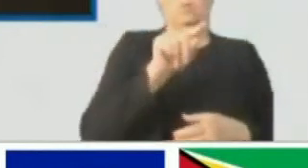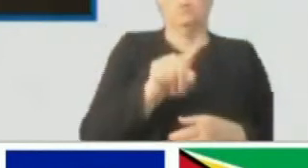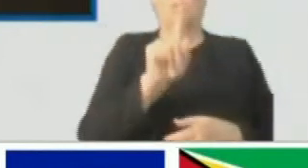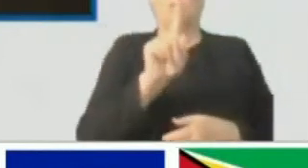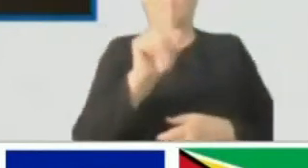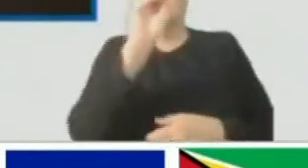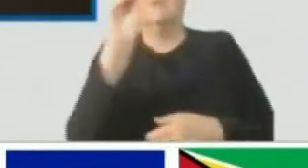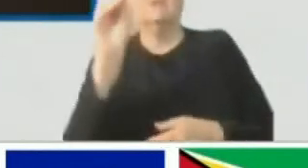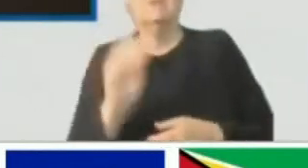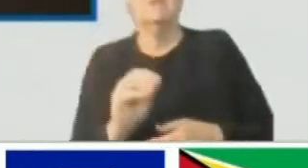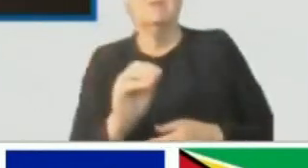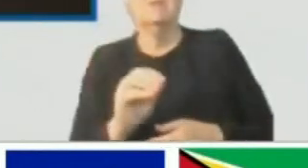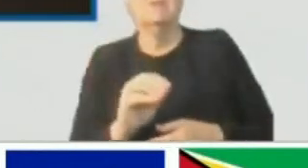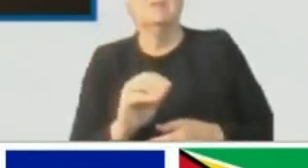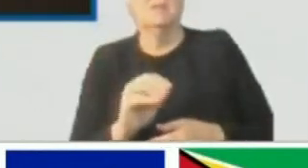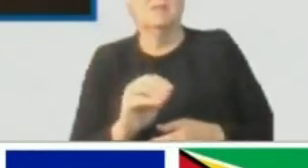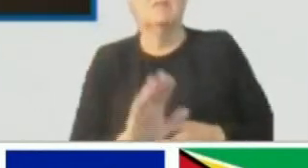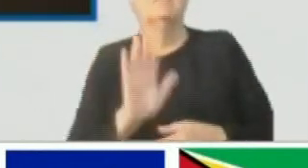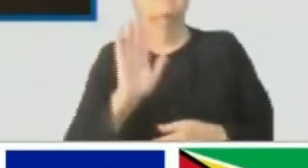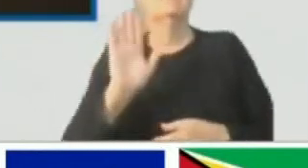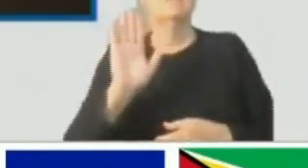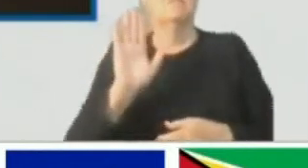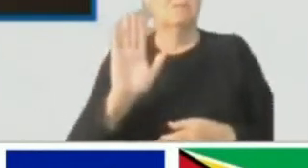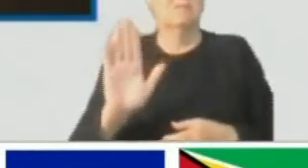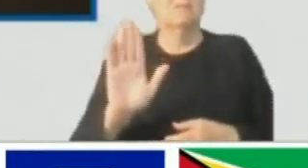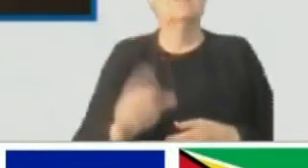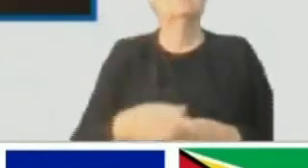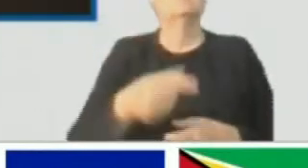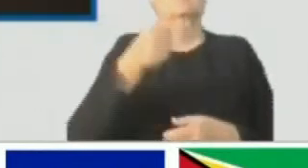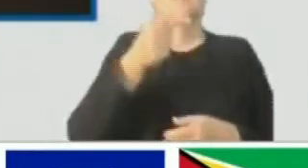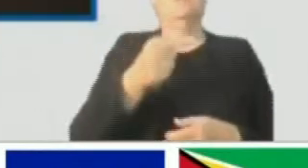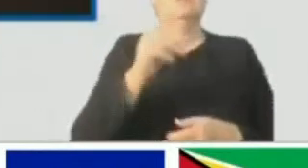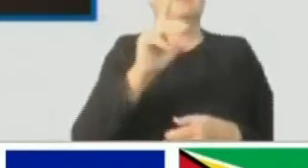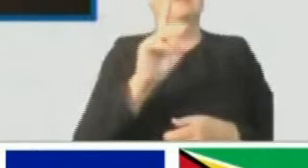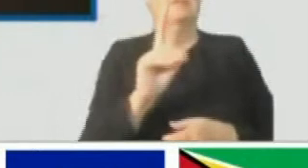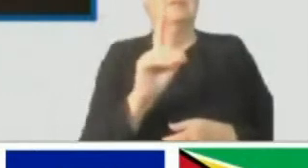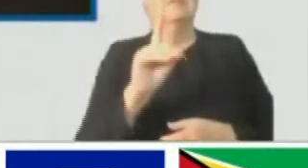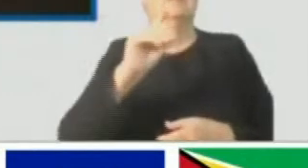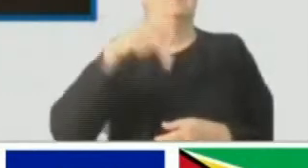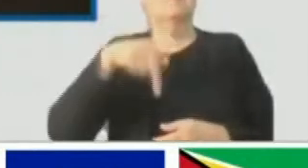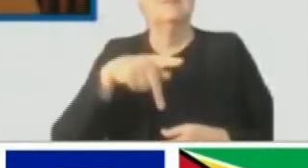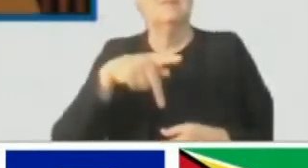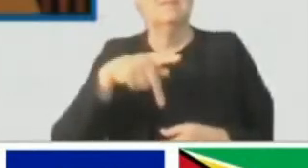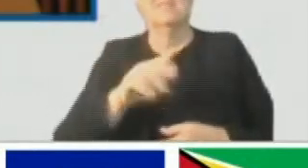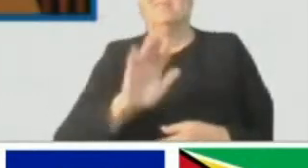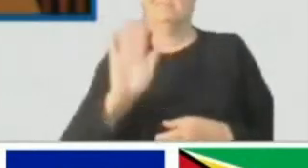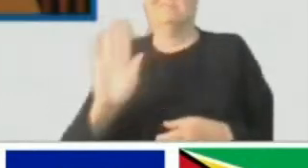product every year in these states. The Caribbean